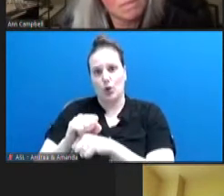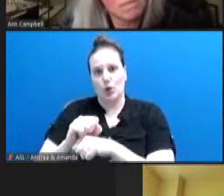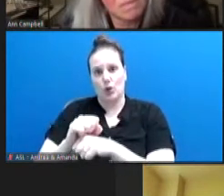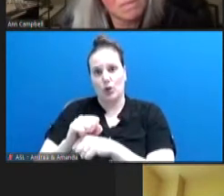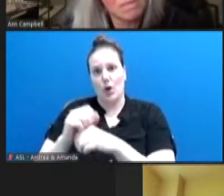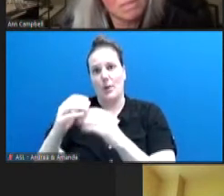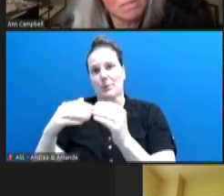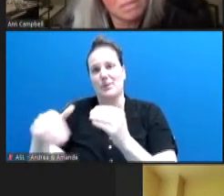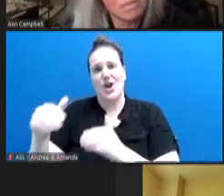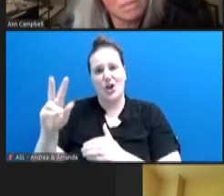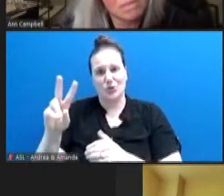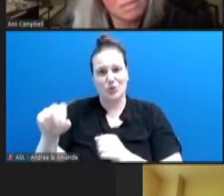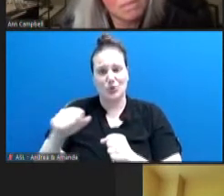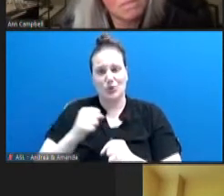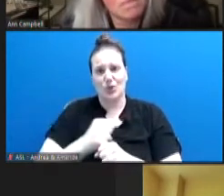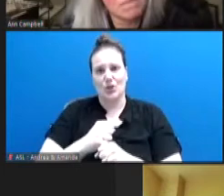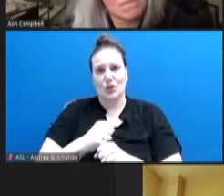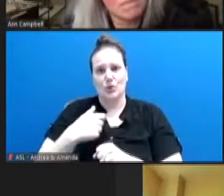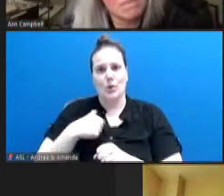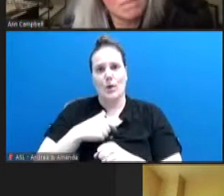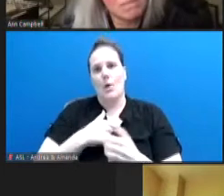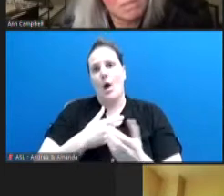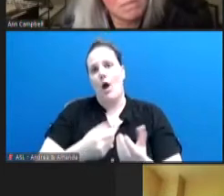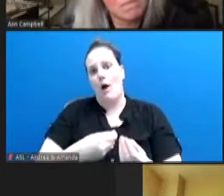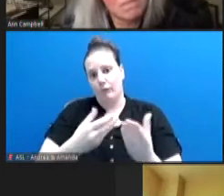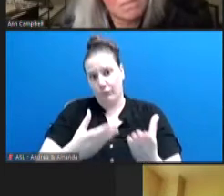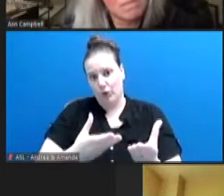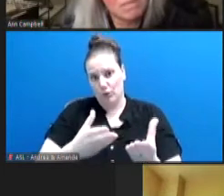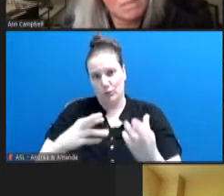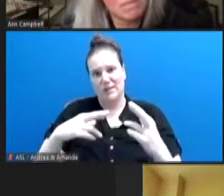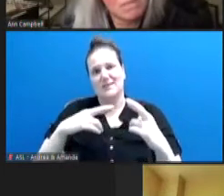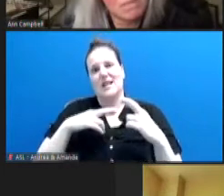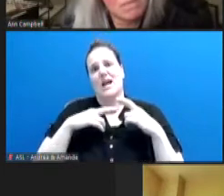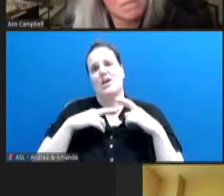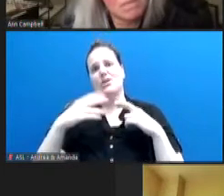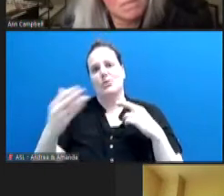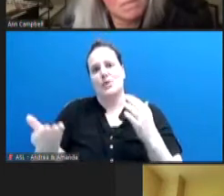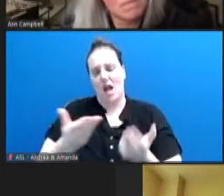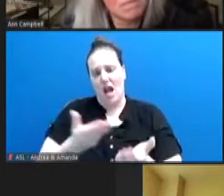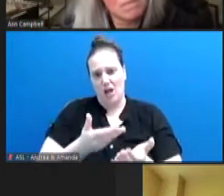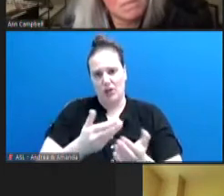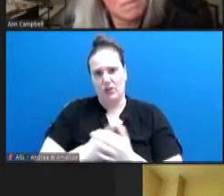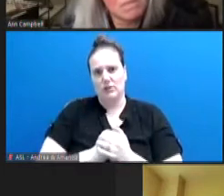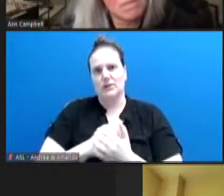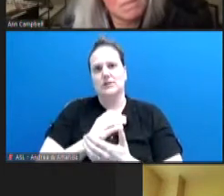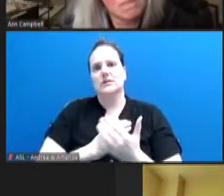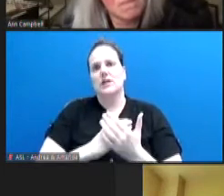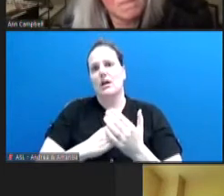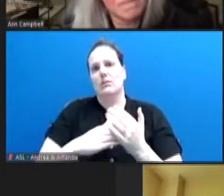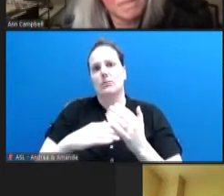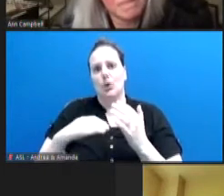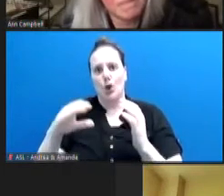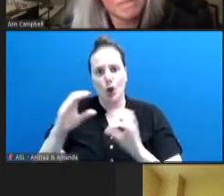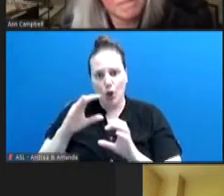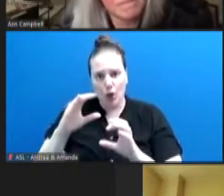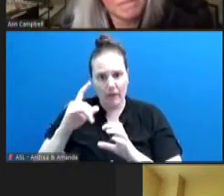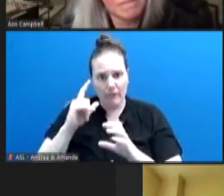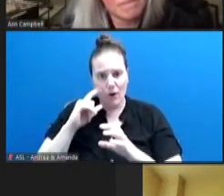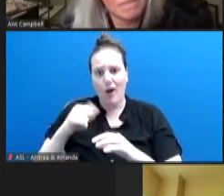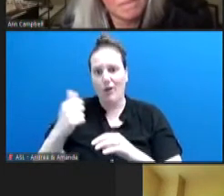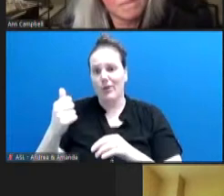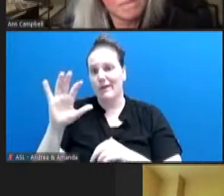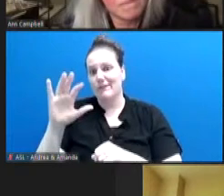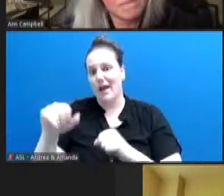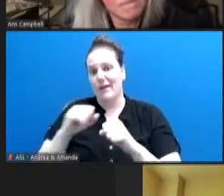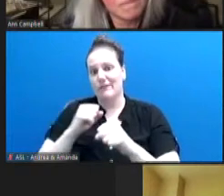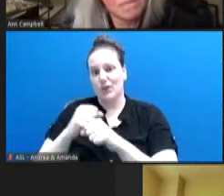the 2 years that we would be able to offer in the retire rehire. So some of them are looking essentially to have another 5-year